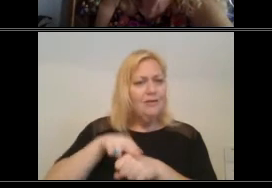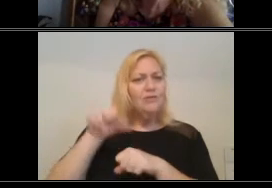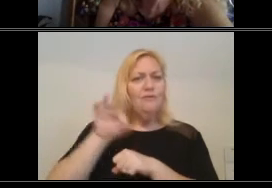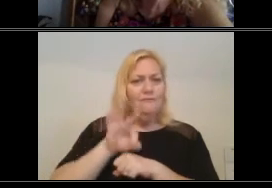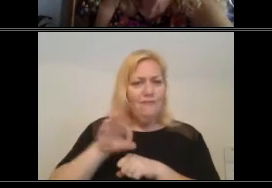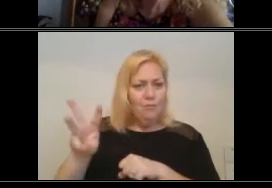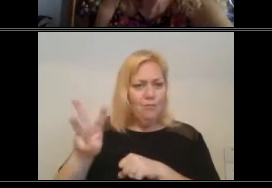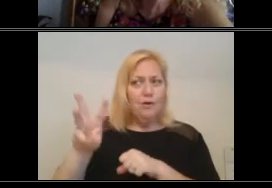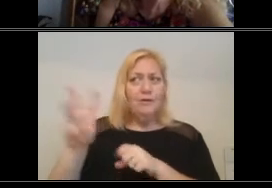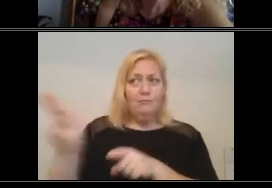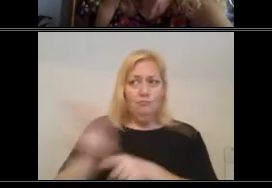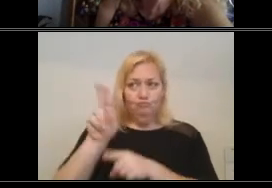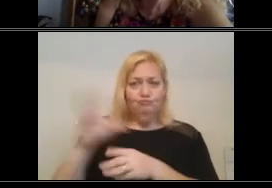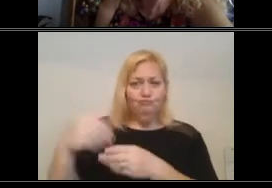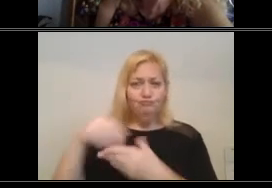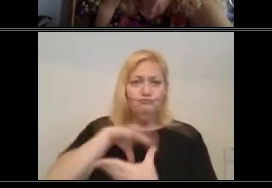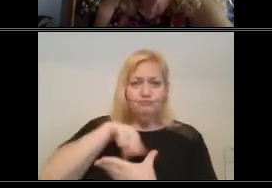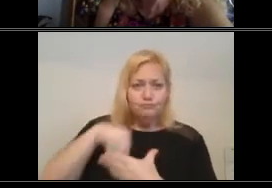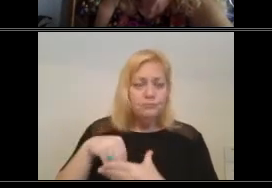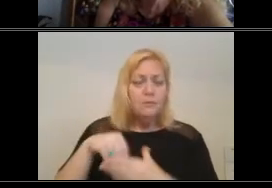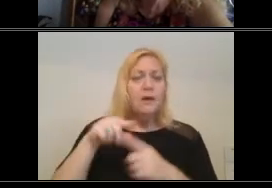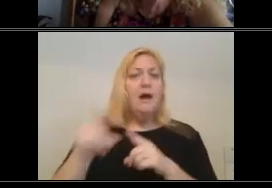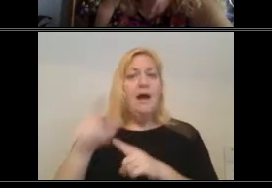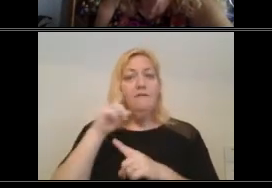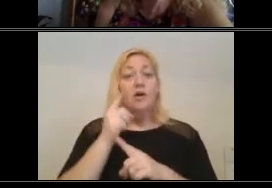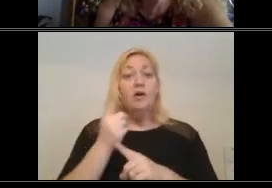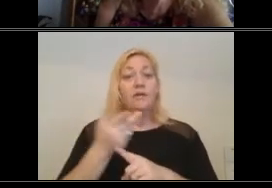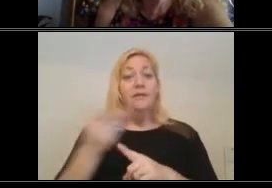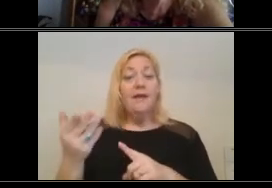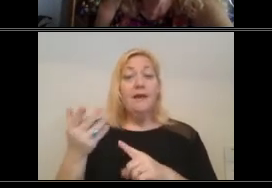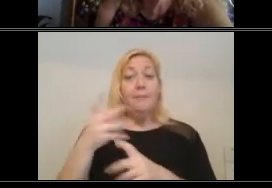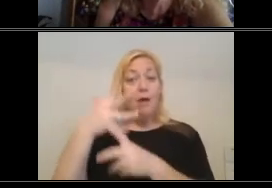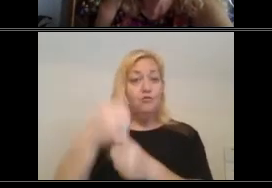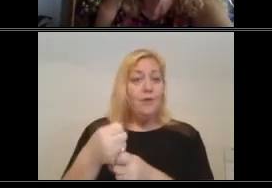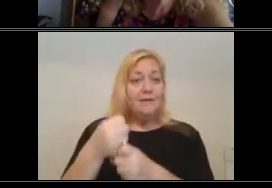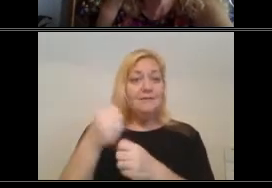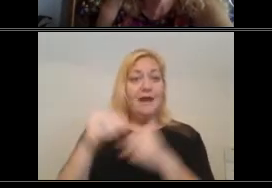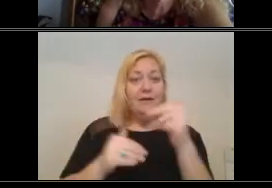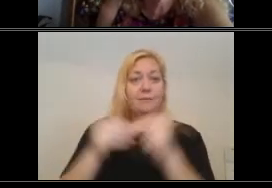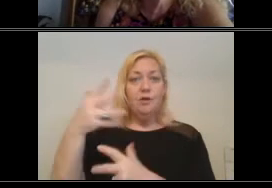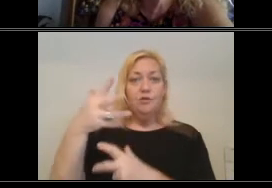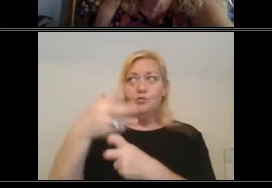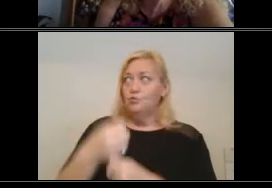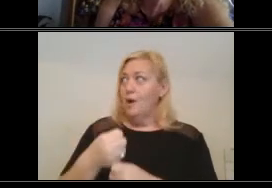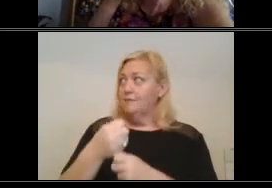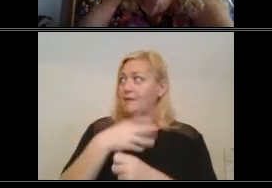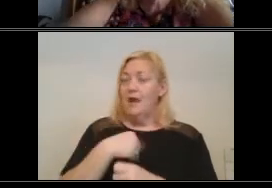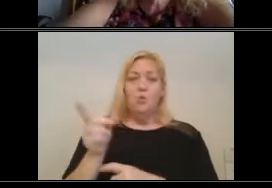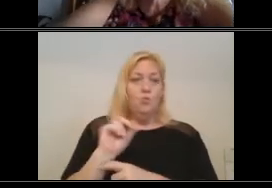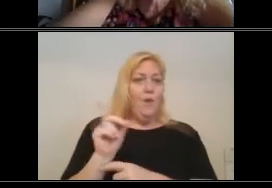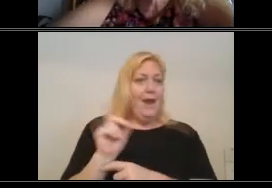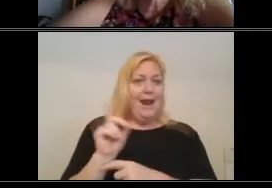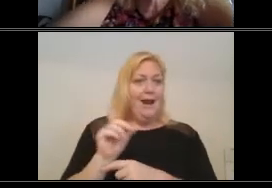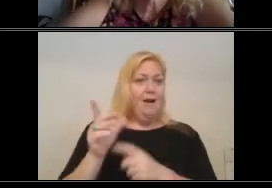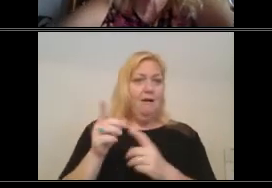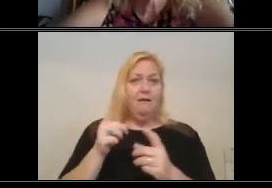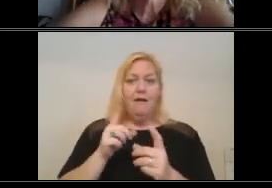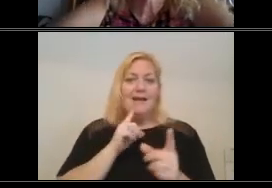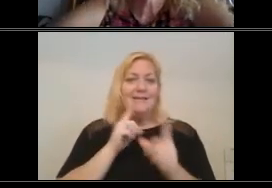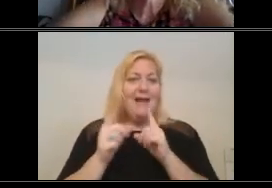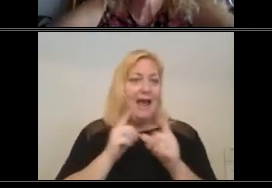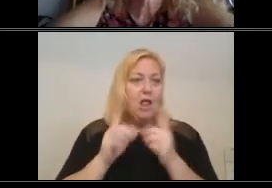things that we've been talking about and I've heard so much is trust. How do you build trust? And then where do you go from dialogue to action?